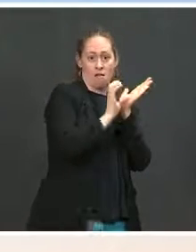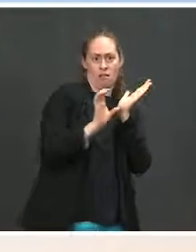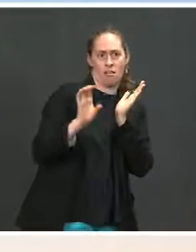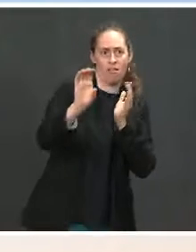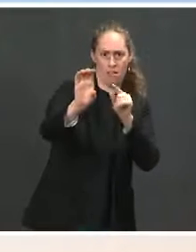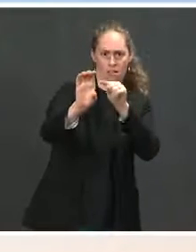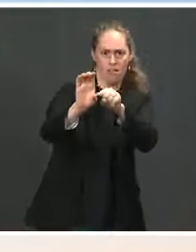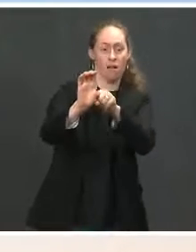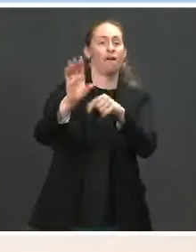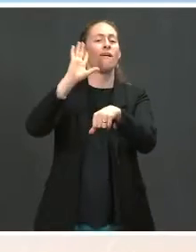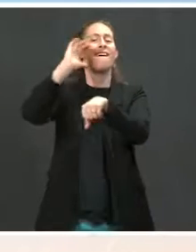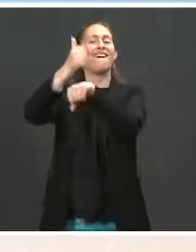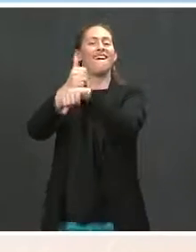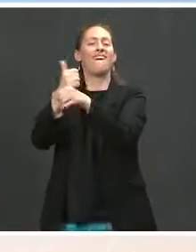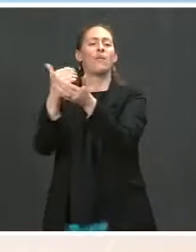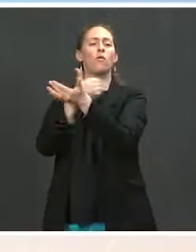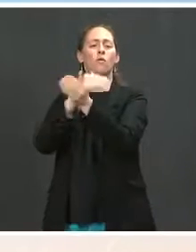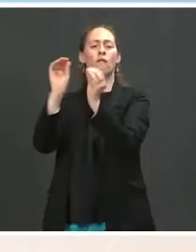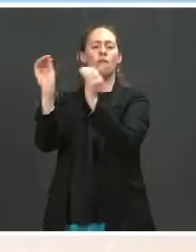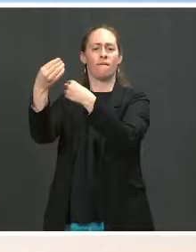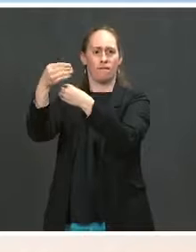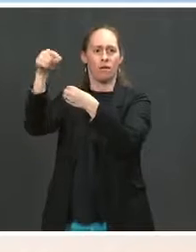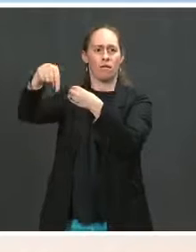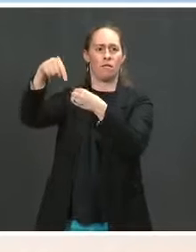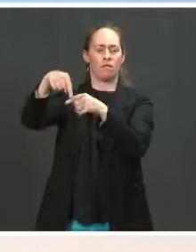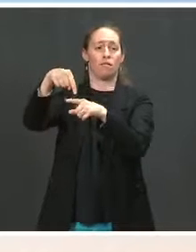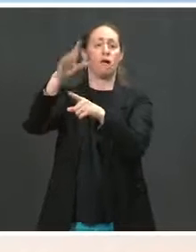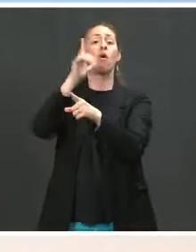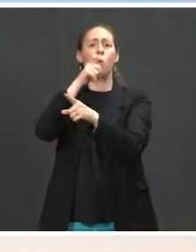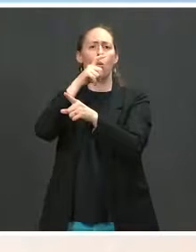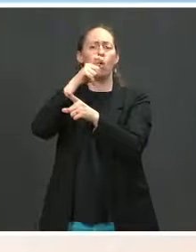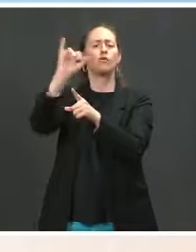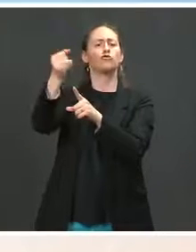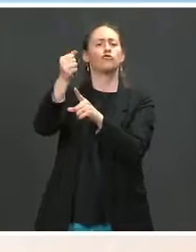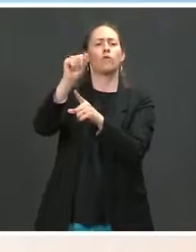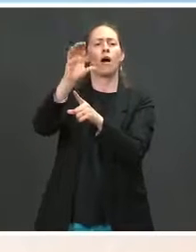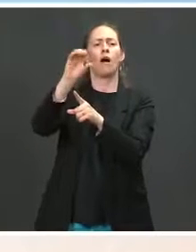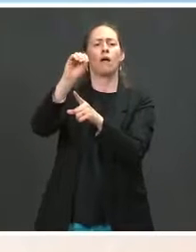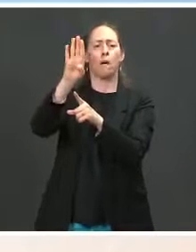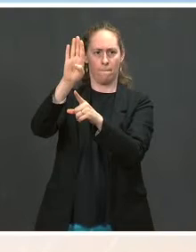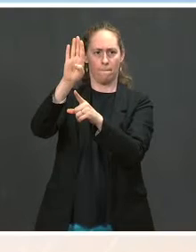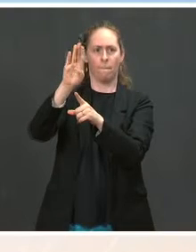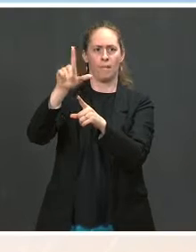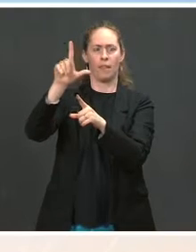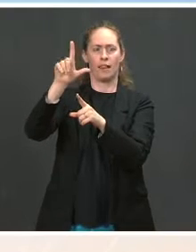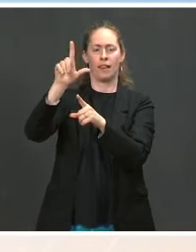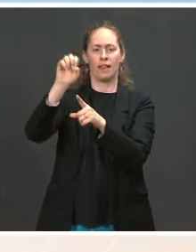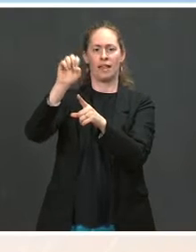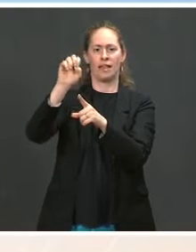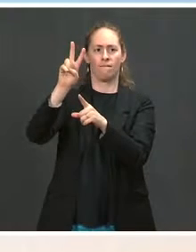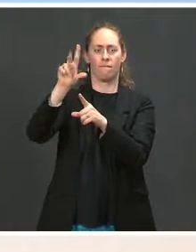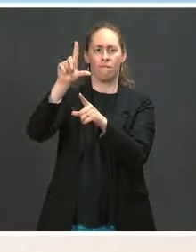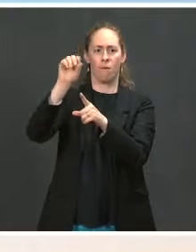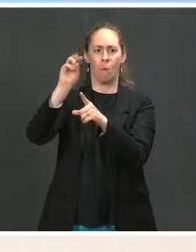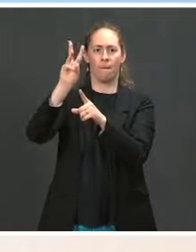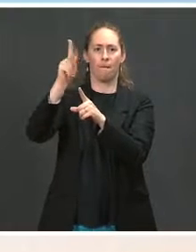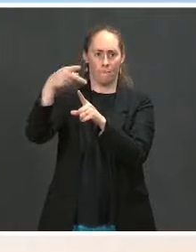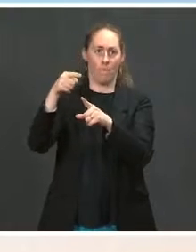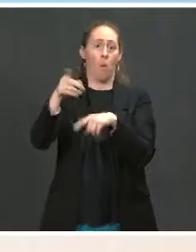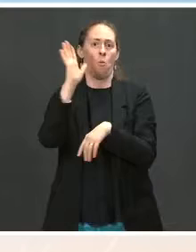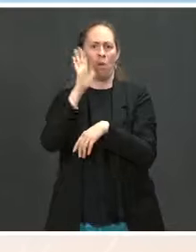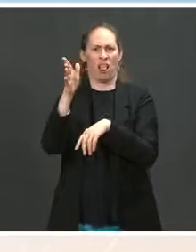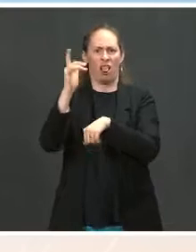Chief Recovery Officer, Jacob Liebenluft, will be focused on efficiently establishing and administering Treasury's programs to support